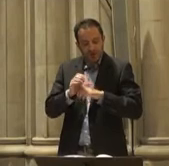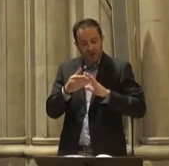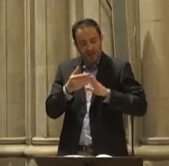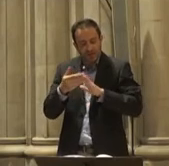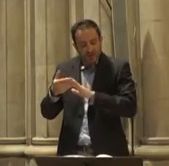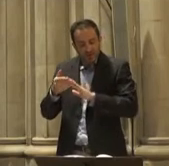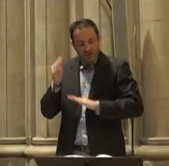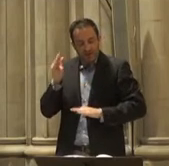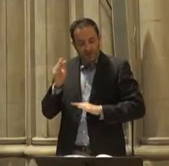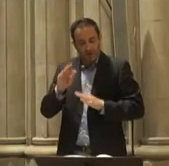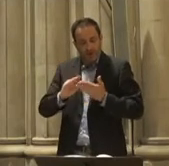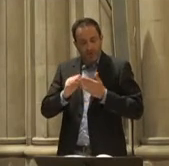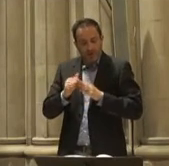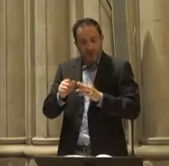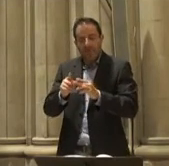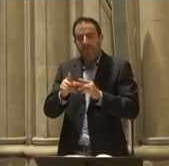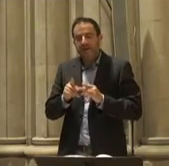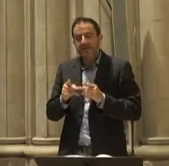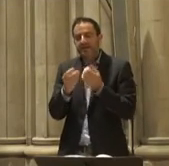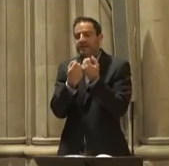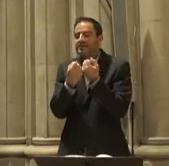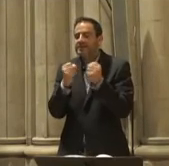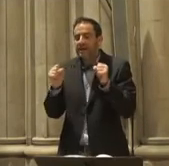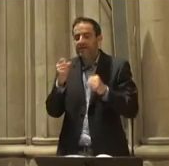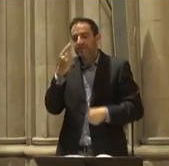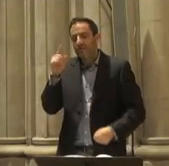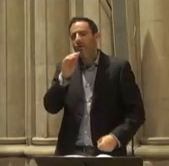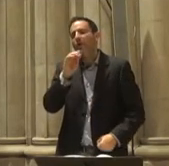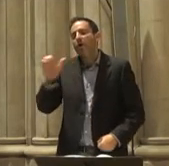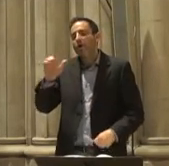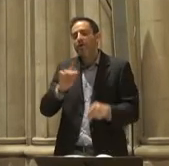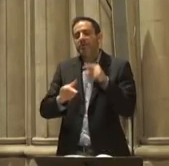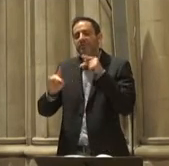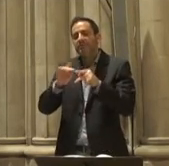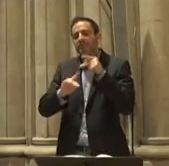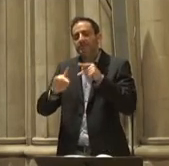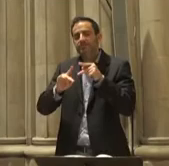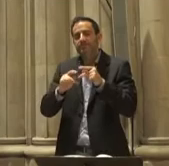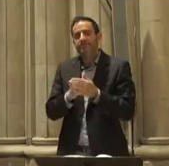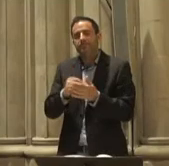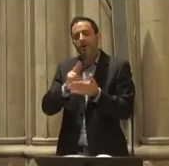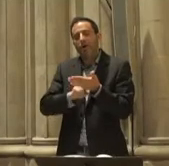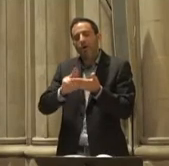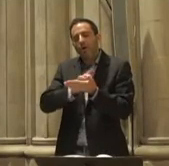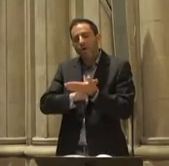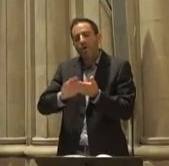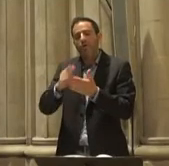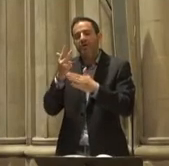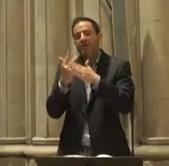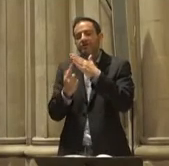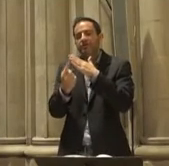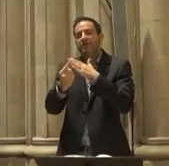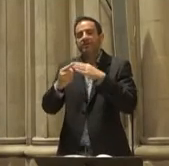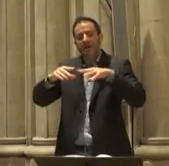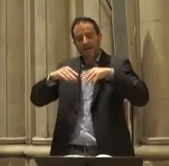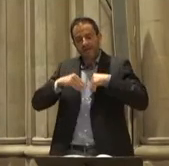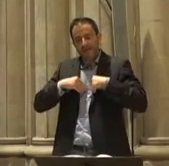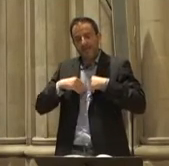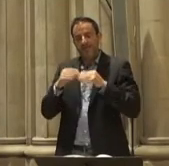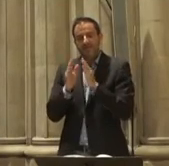may become places of safety for all. Holy Trinity,